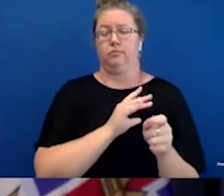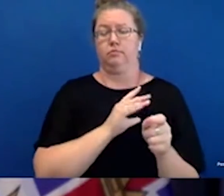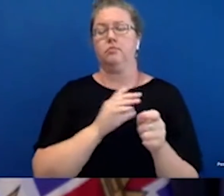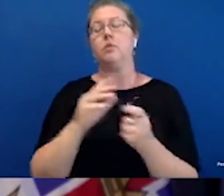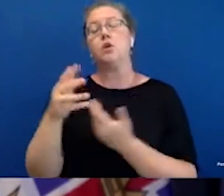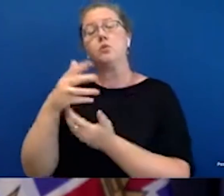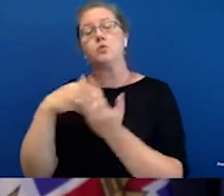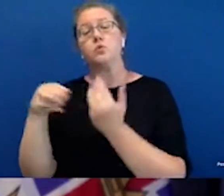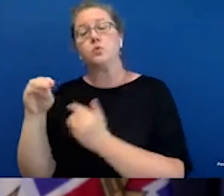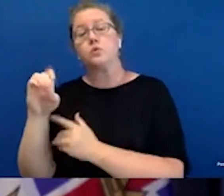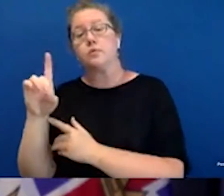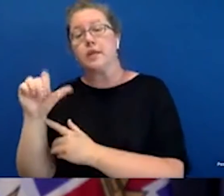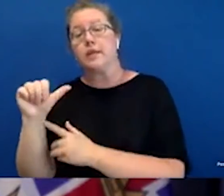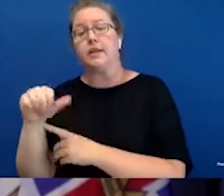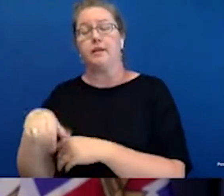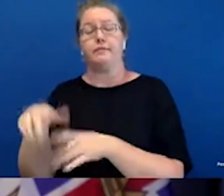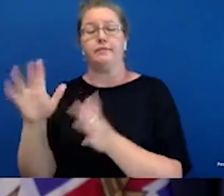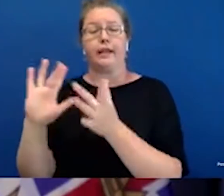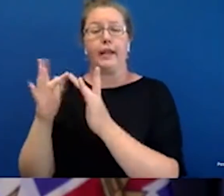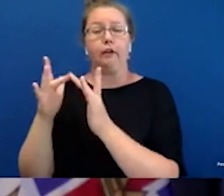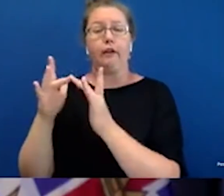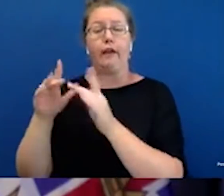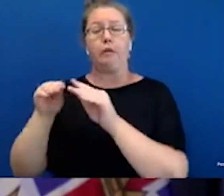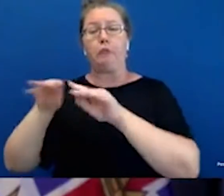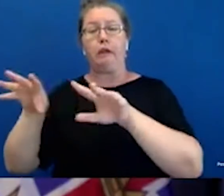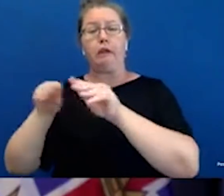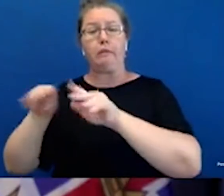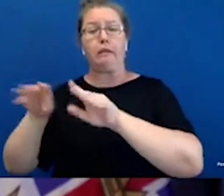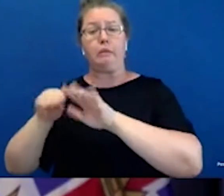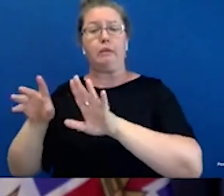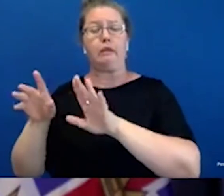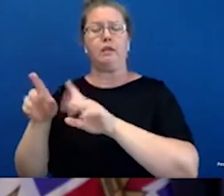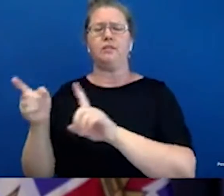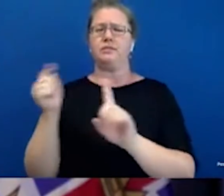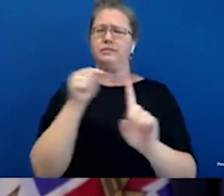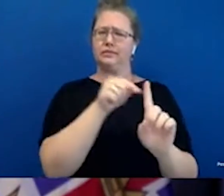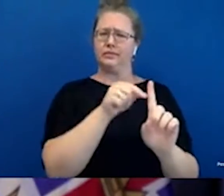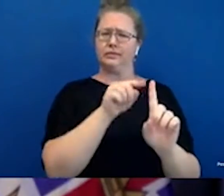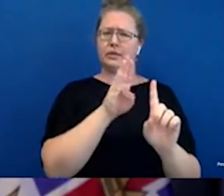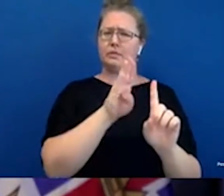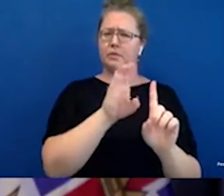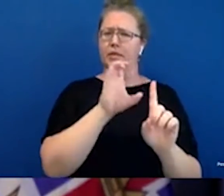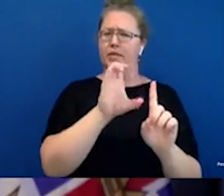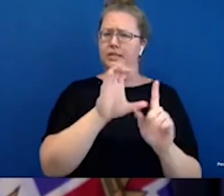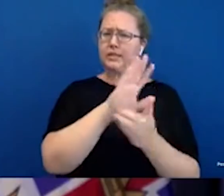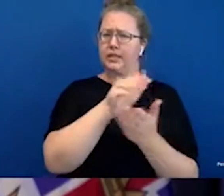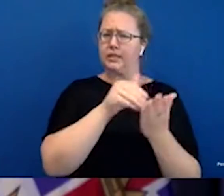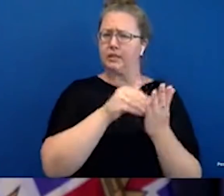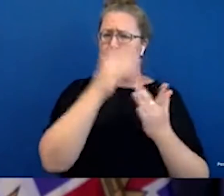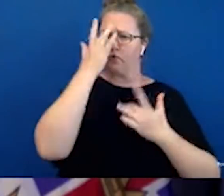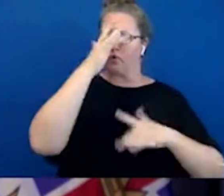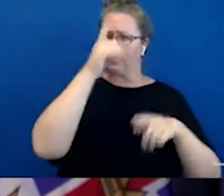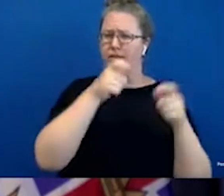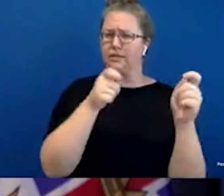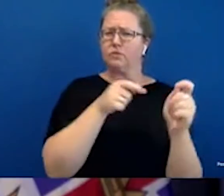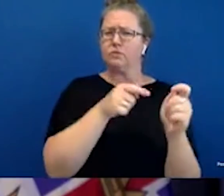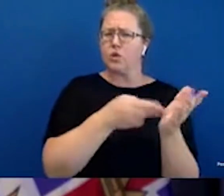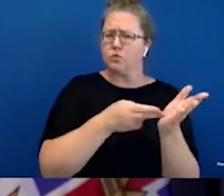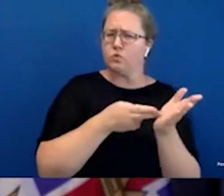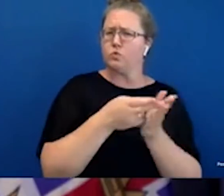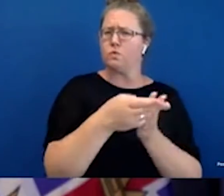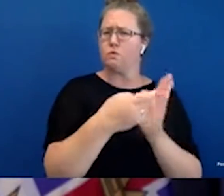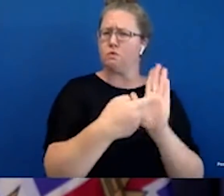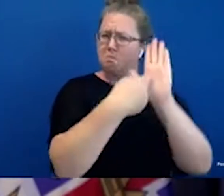many things that are out there, particularly on social media and on the internet, and the source of truth can help you find where to look for